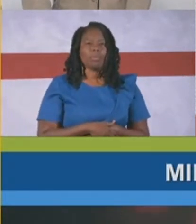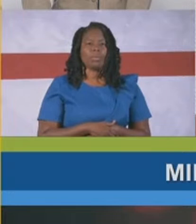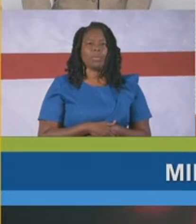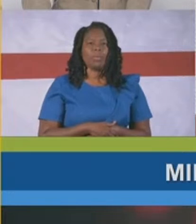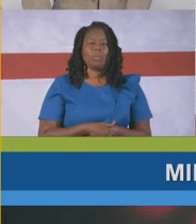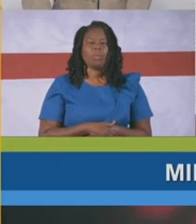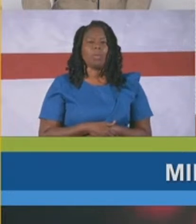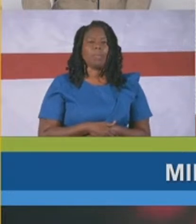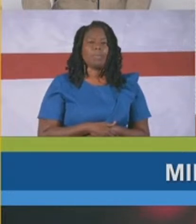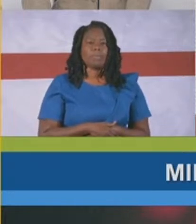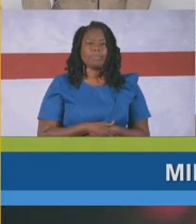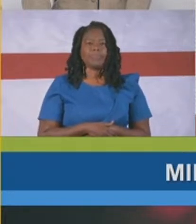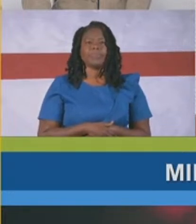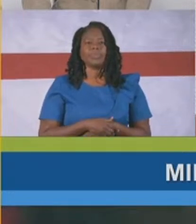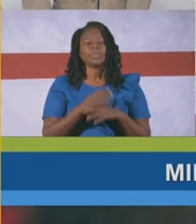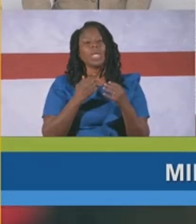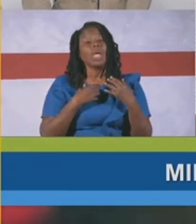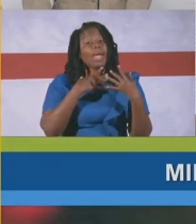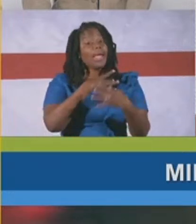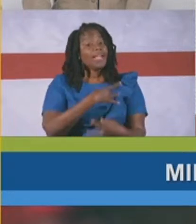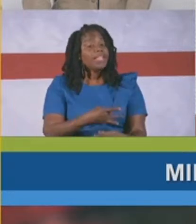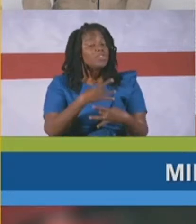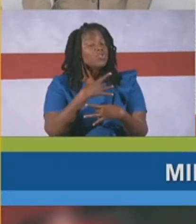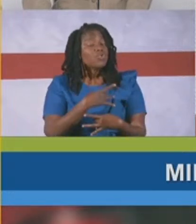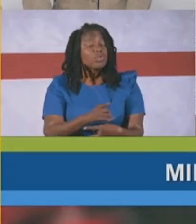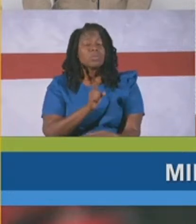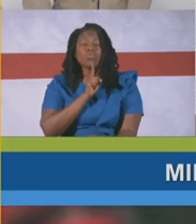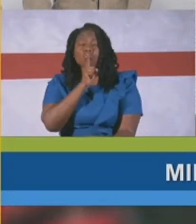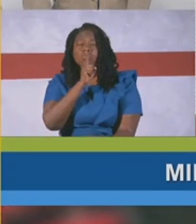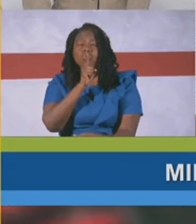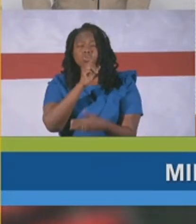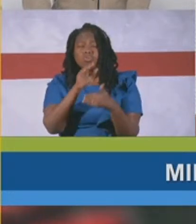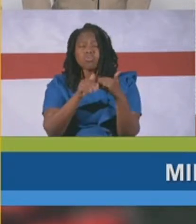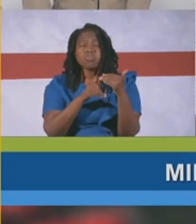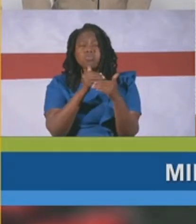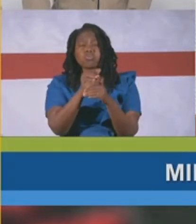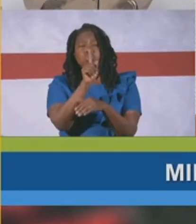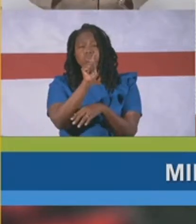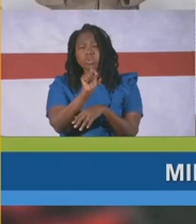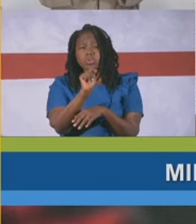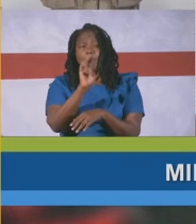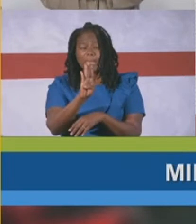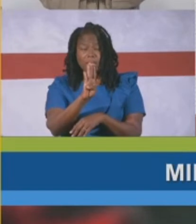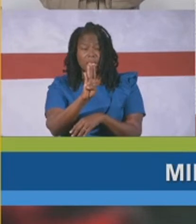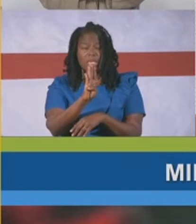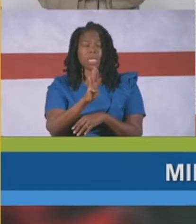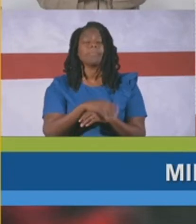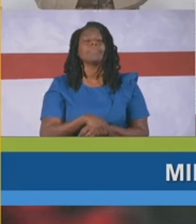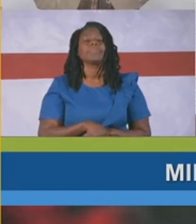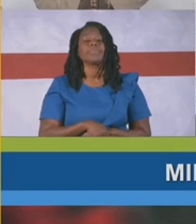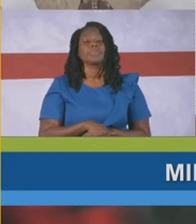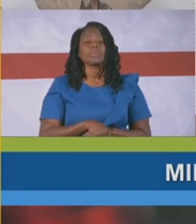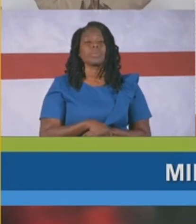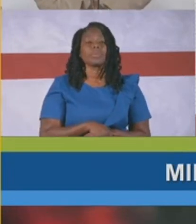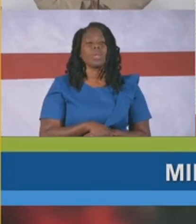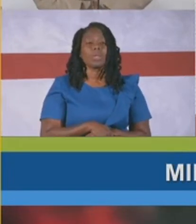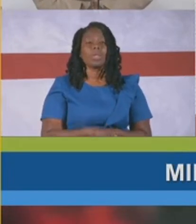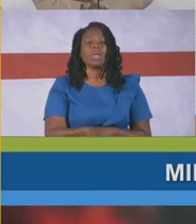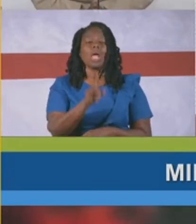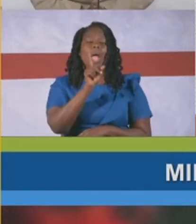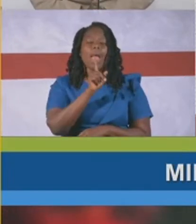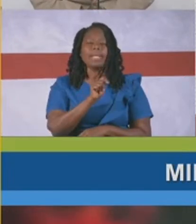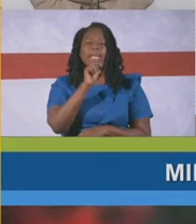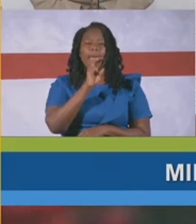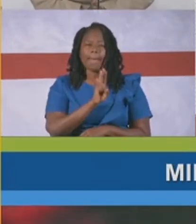Some interesting facts to know about TB. TB patients by themselves, they are not at increased risk